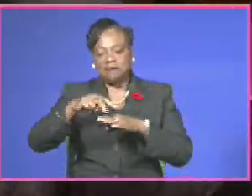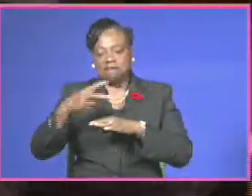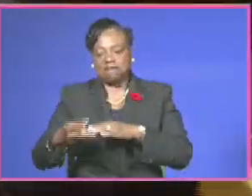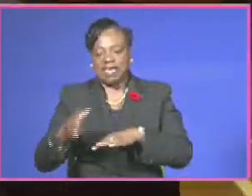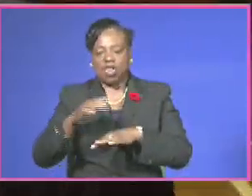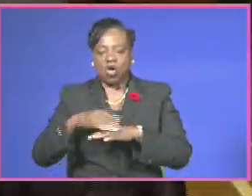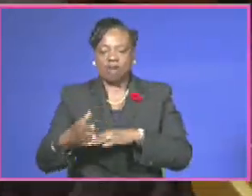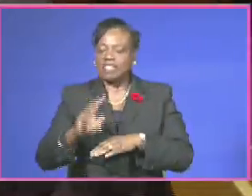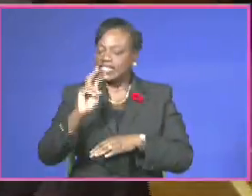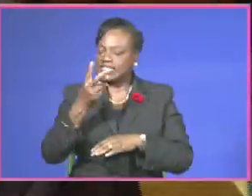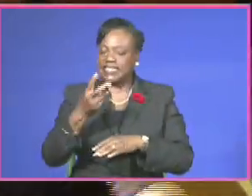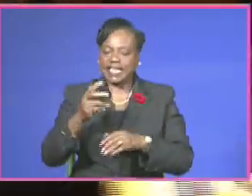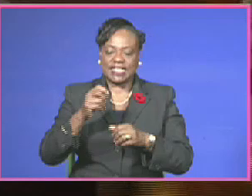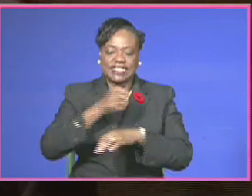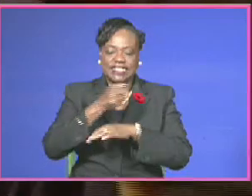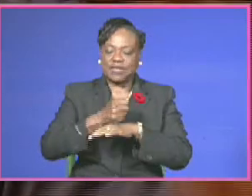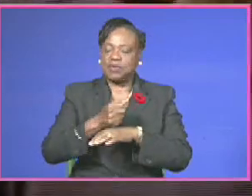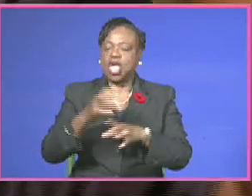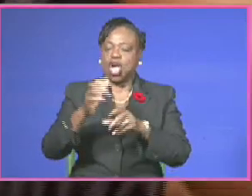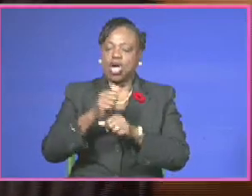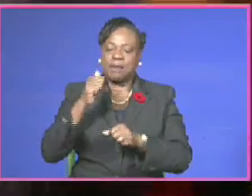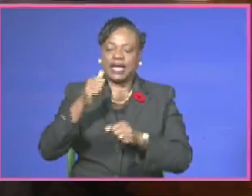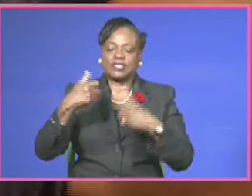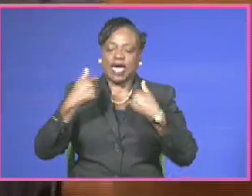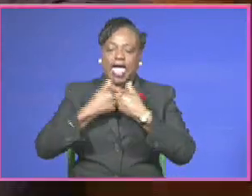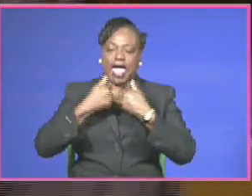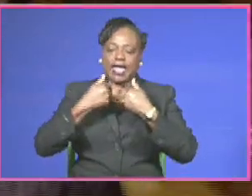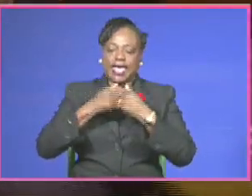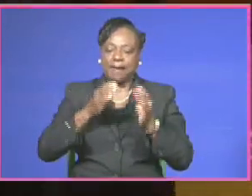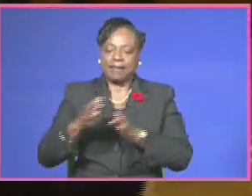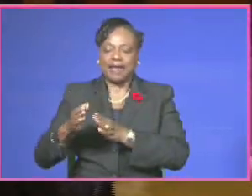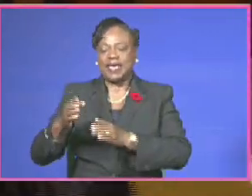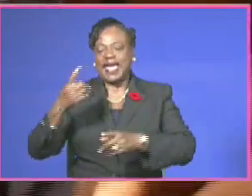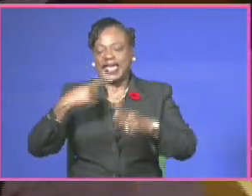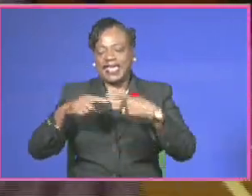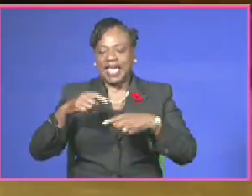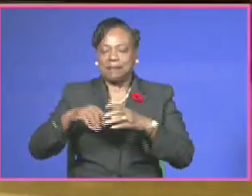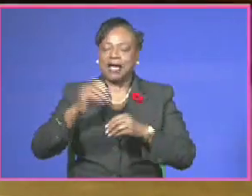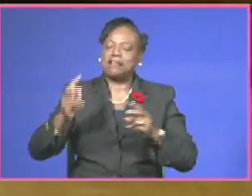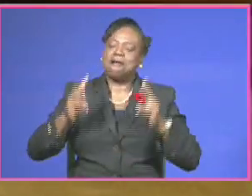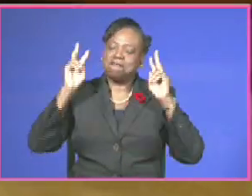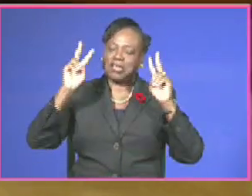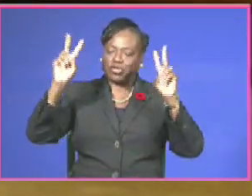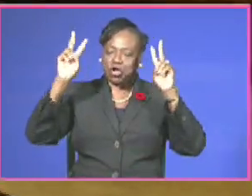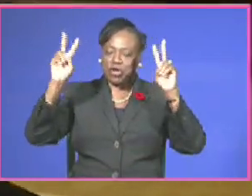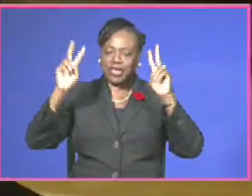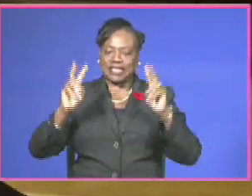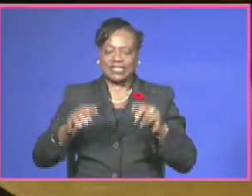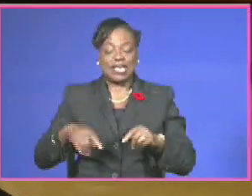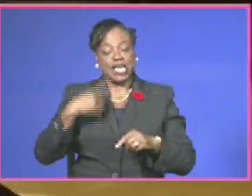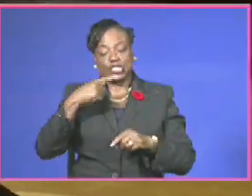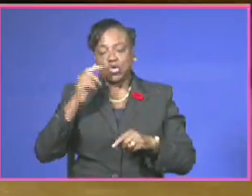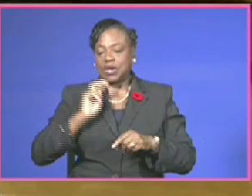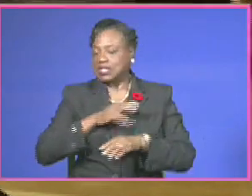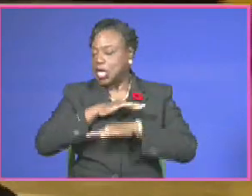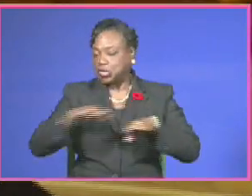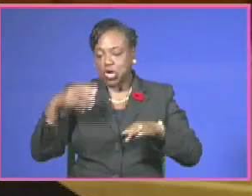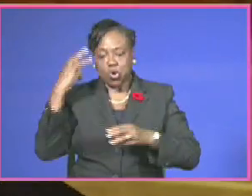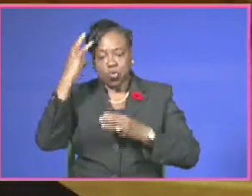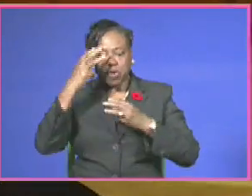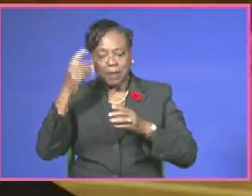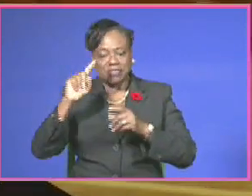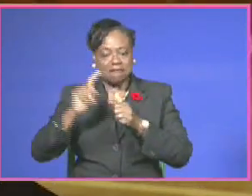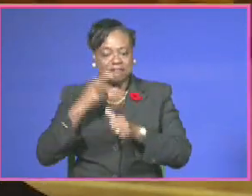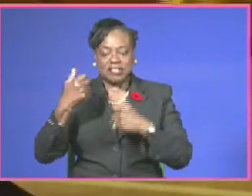but the second set we got back to our game plan and we came out victorious. They tell us like don't worry about the first game